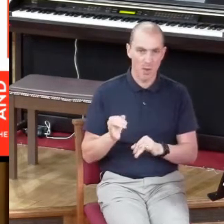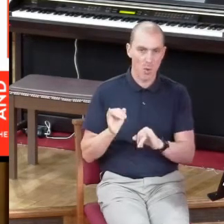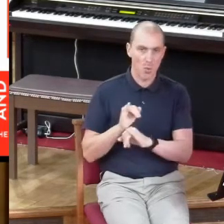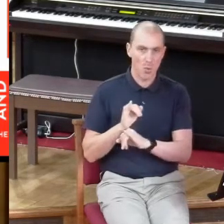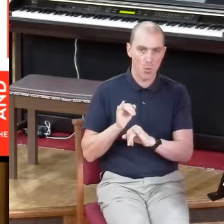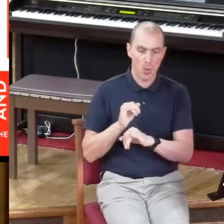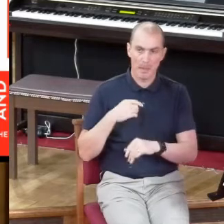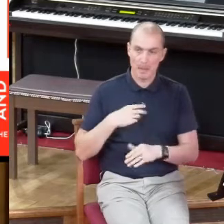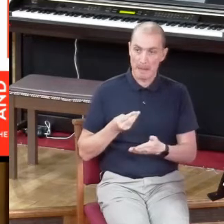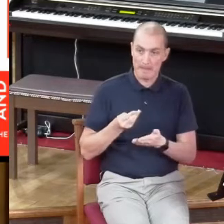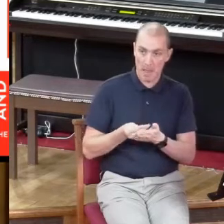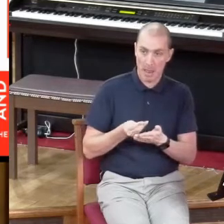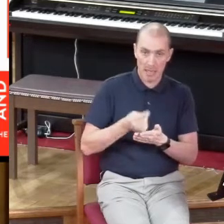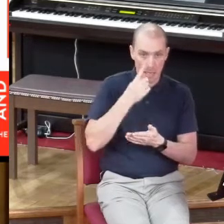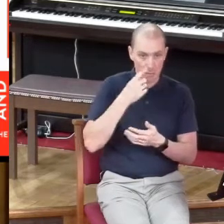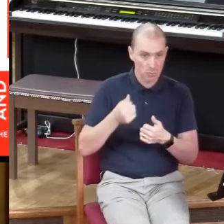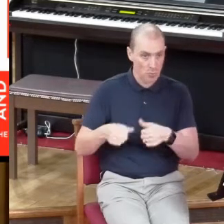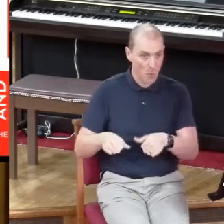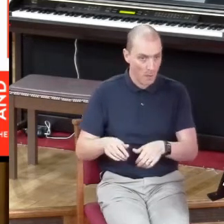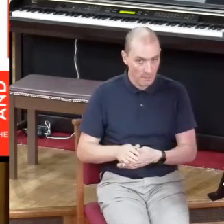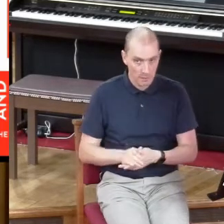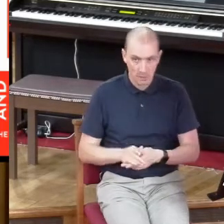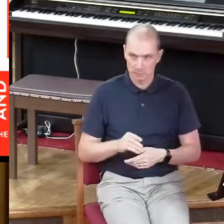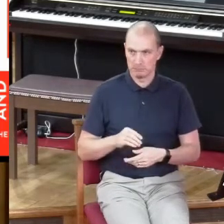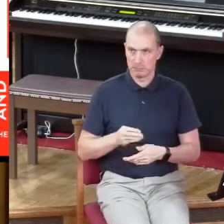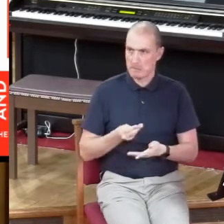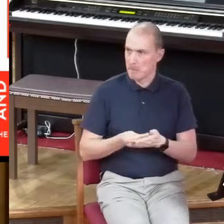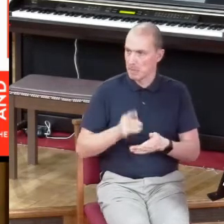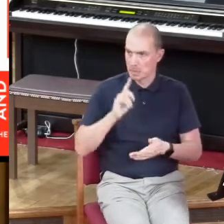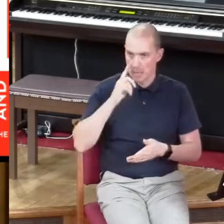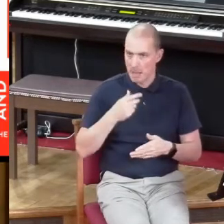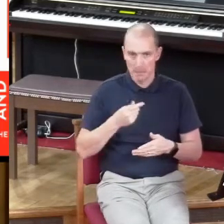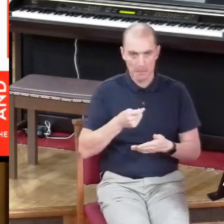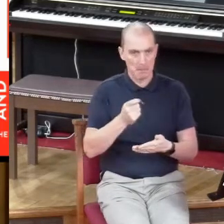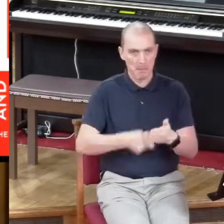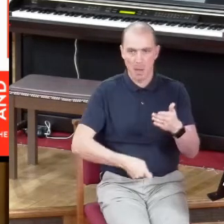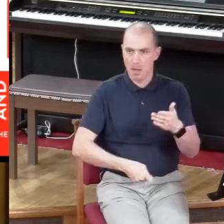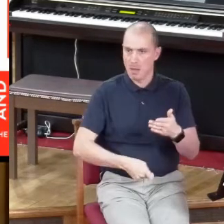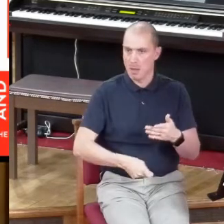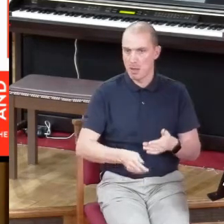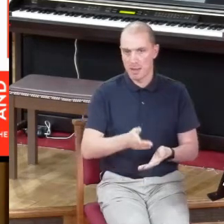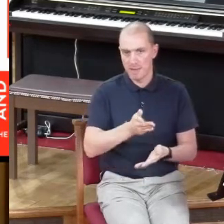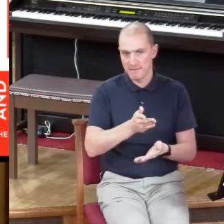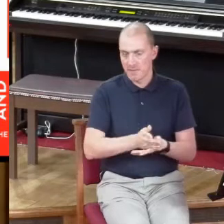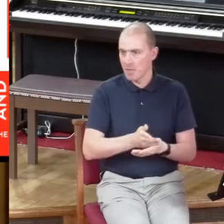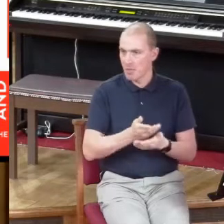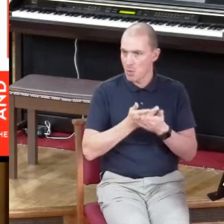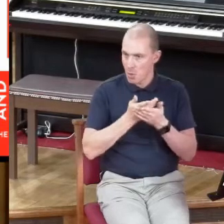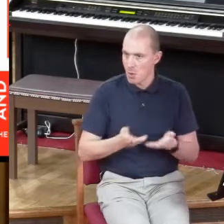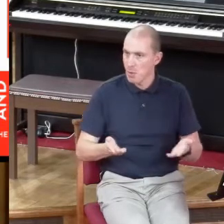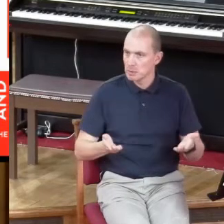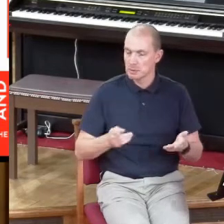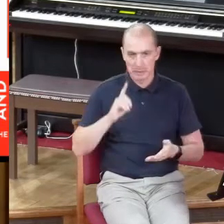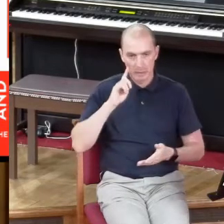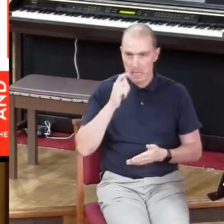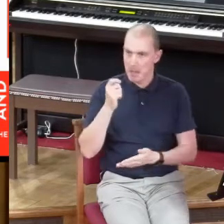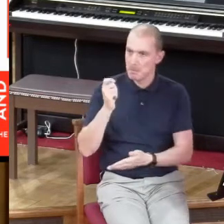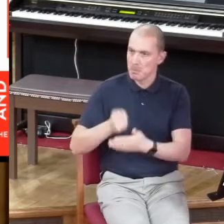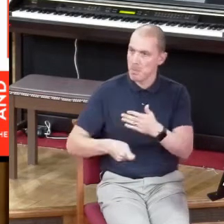might not be the answer. After all, you can't buy faith, you can't buy commitment and loyalty, nor can you buy